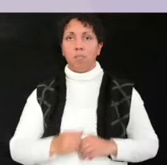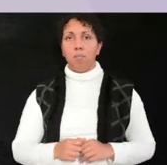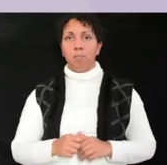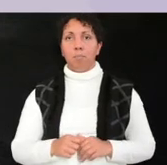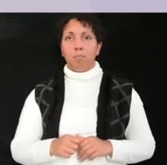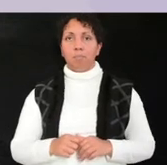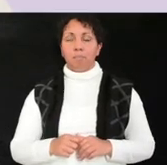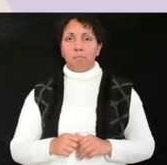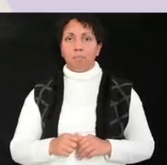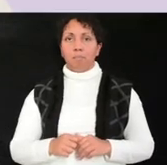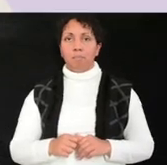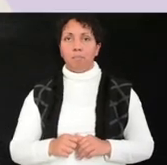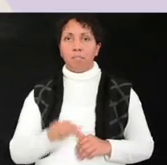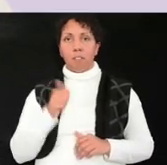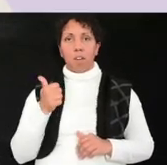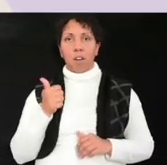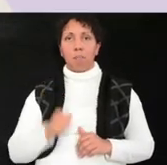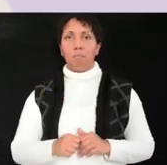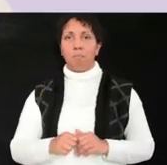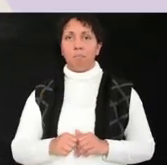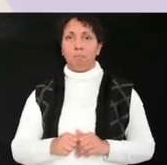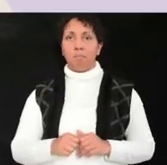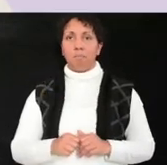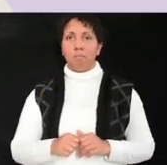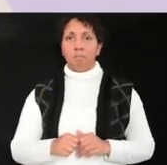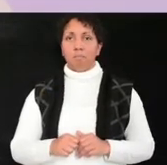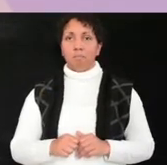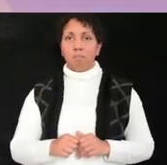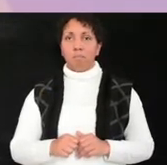out. That's great. Thanks, Anita.